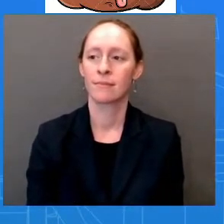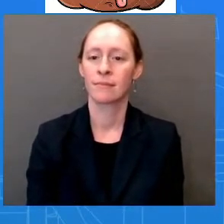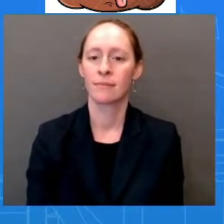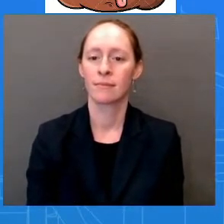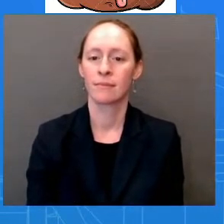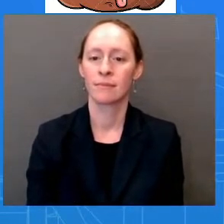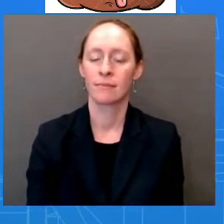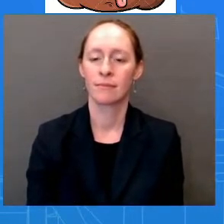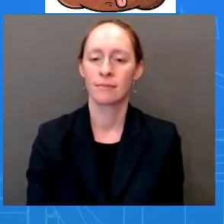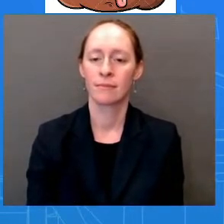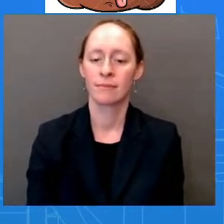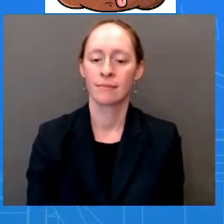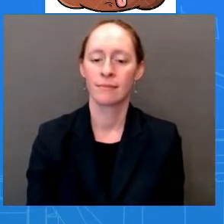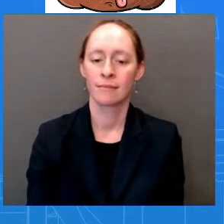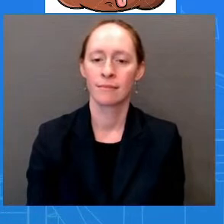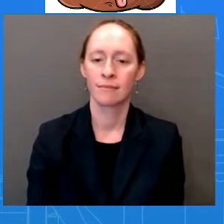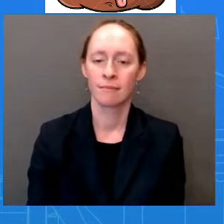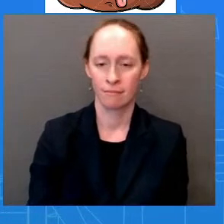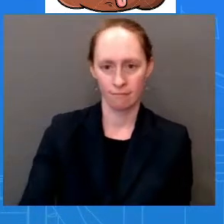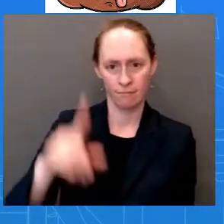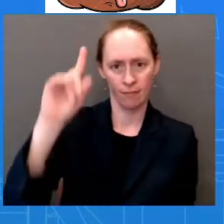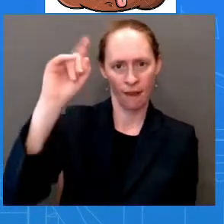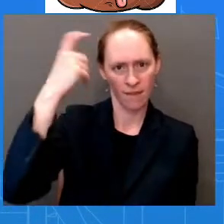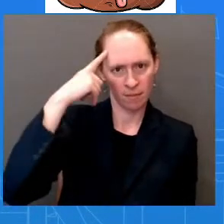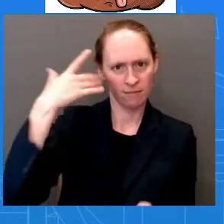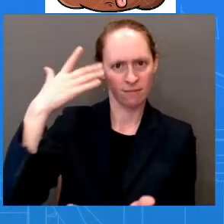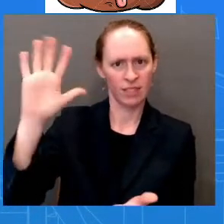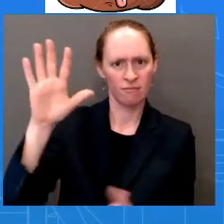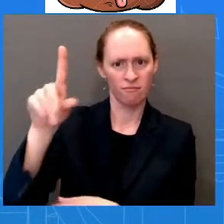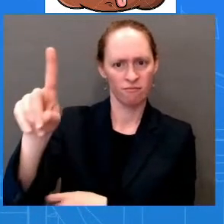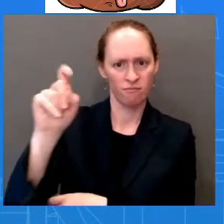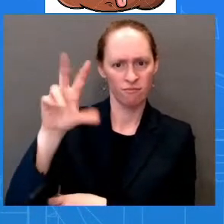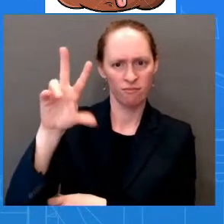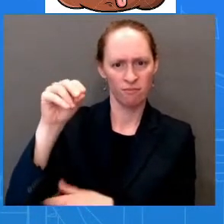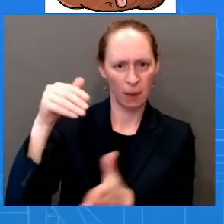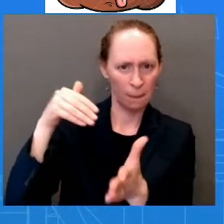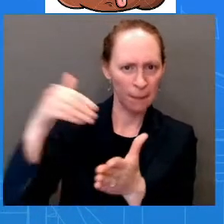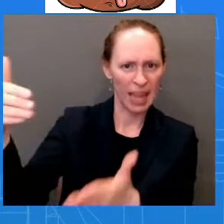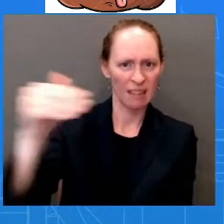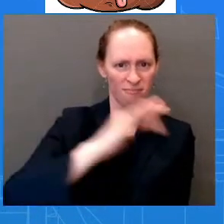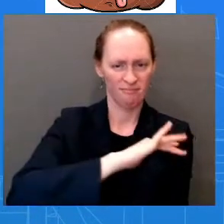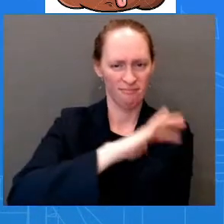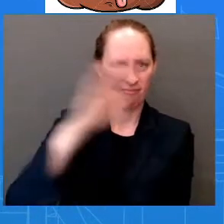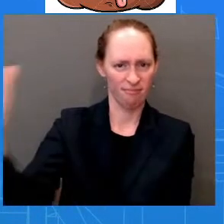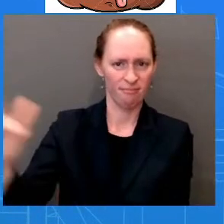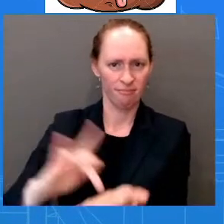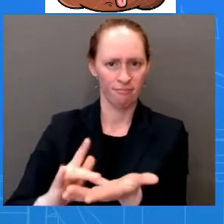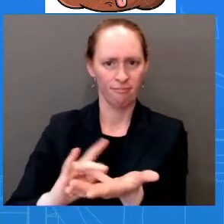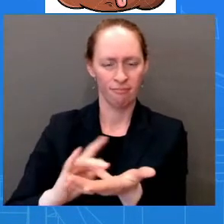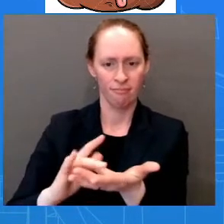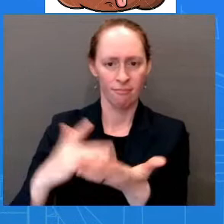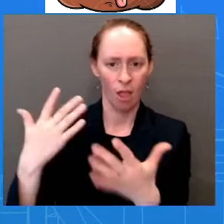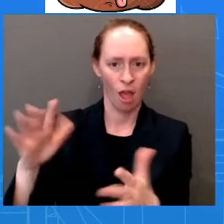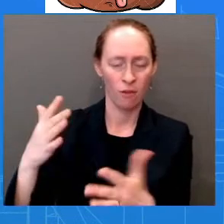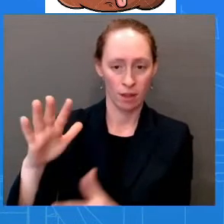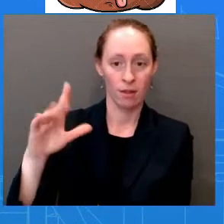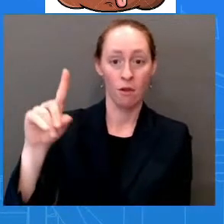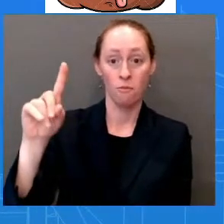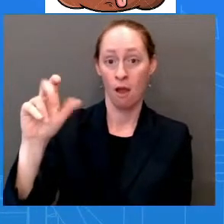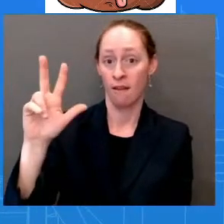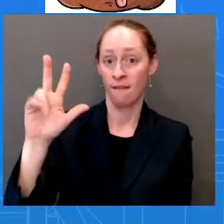updated vaccine, and so far you've got 35 million into arms. That seems like a far cry from what the government has paid